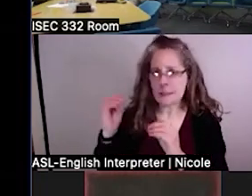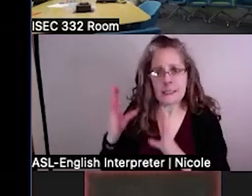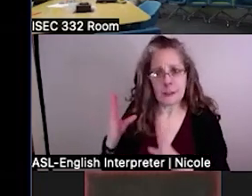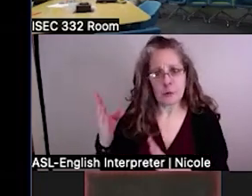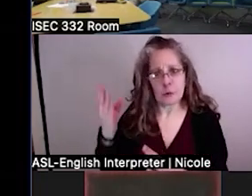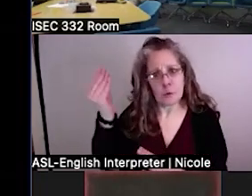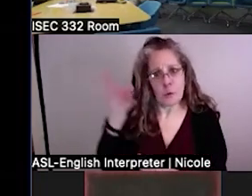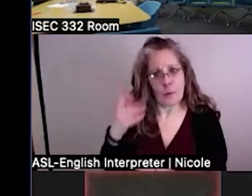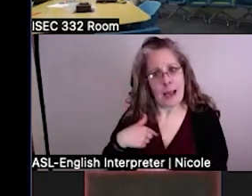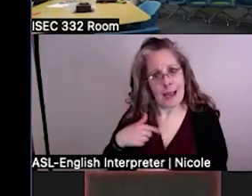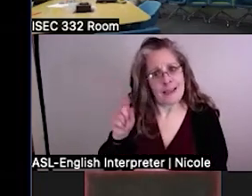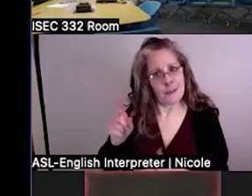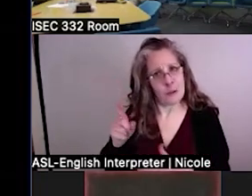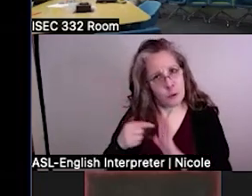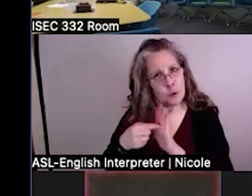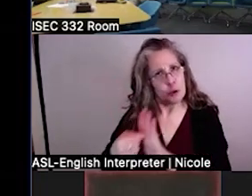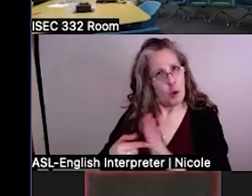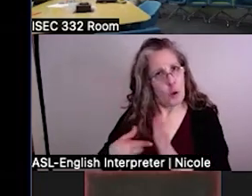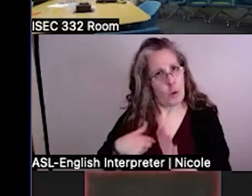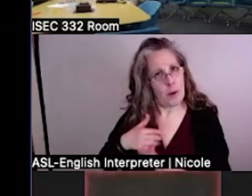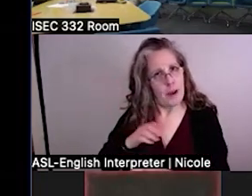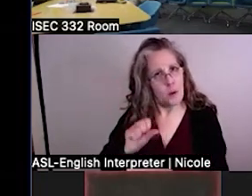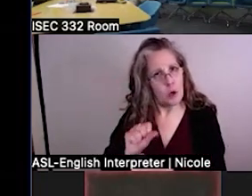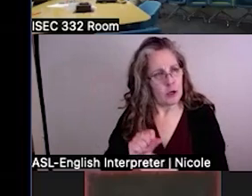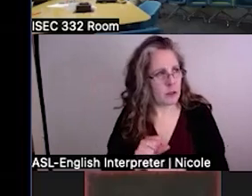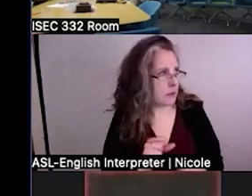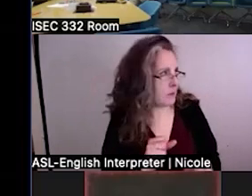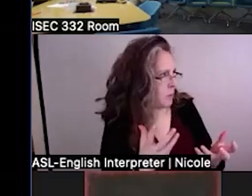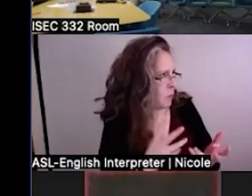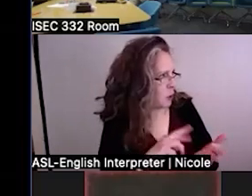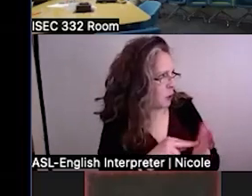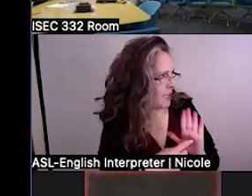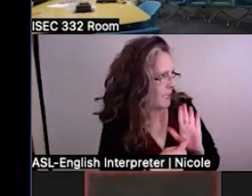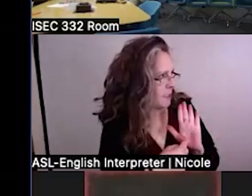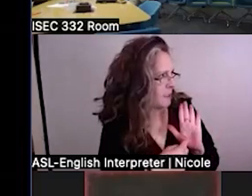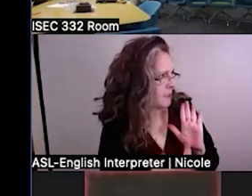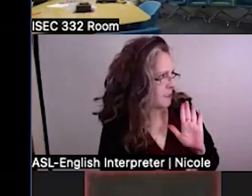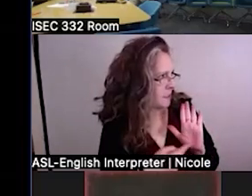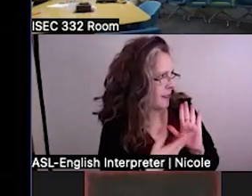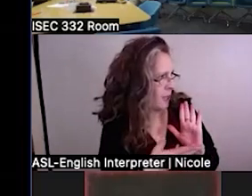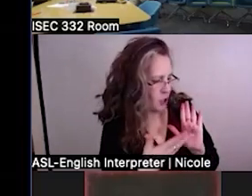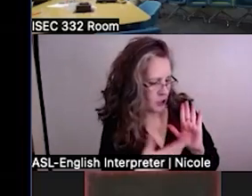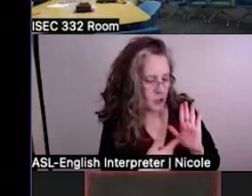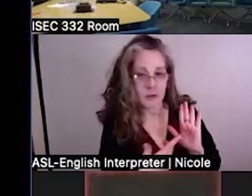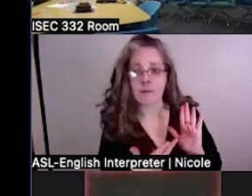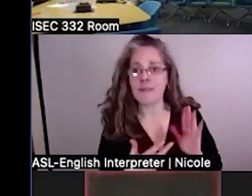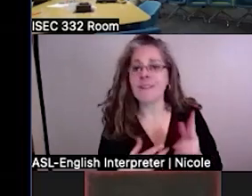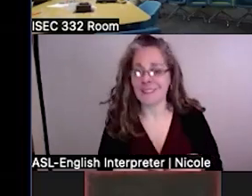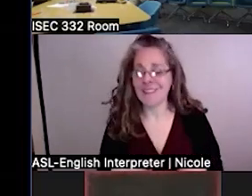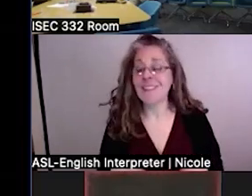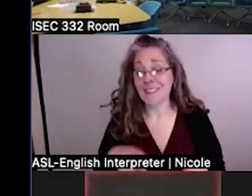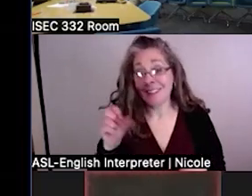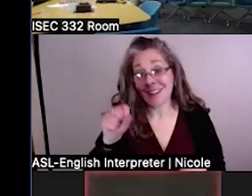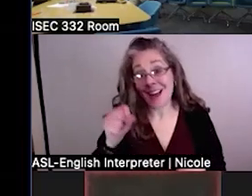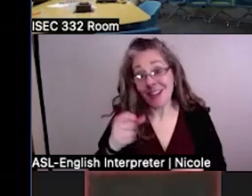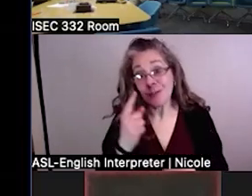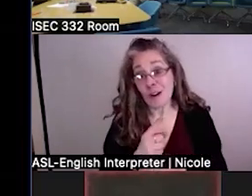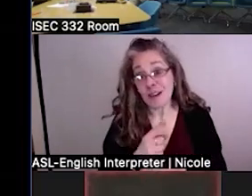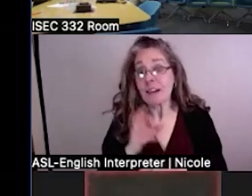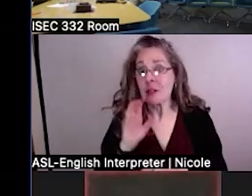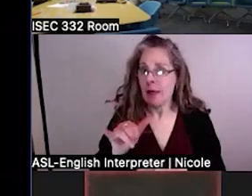my work. Yeah. Yeah. What do you mean? Yeah. So we need to educate teachers that that's actually a